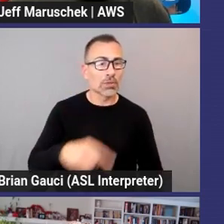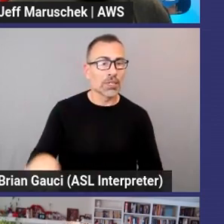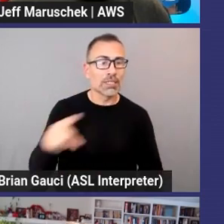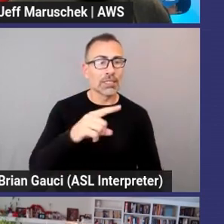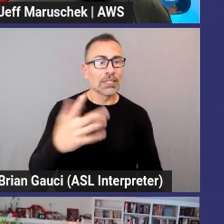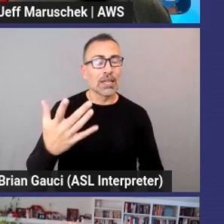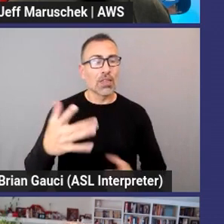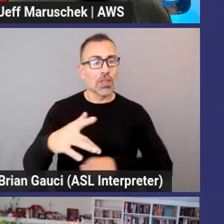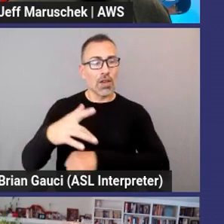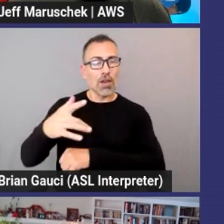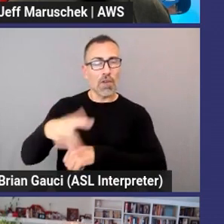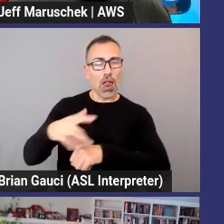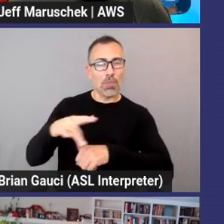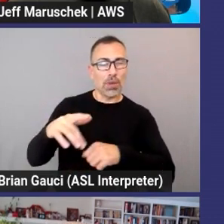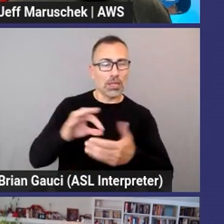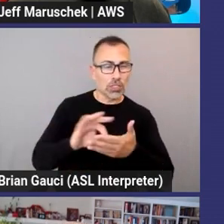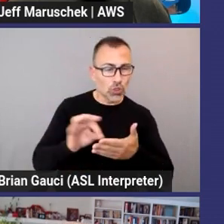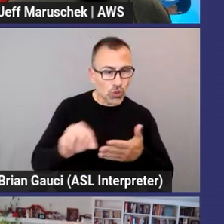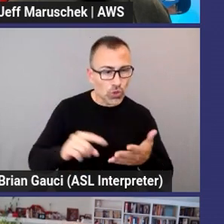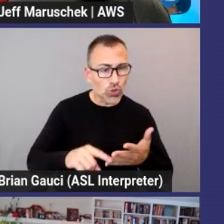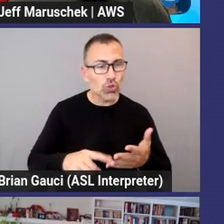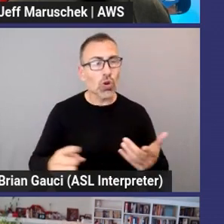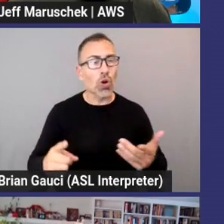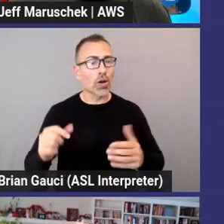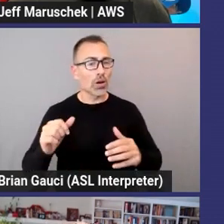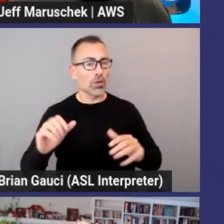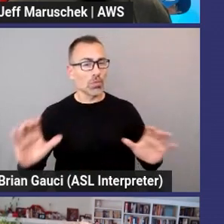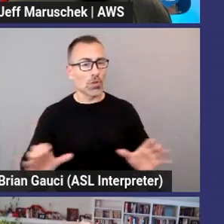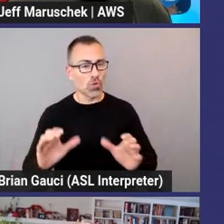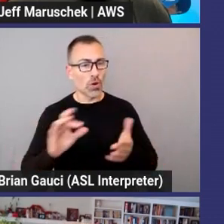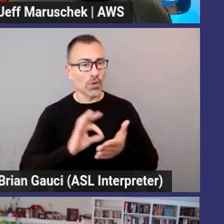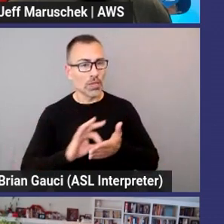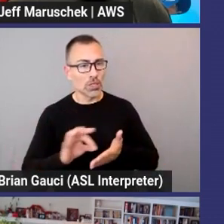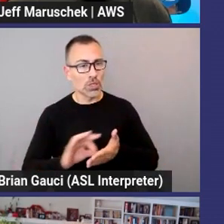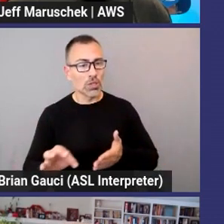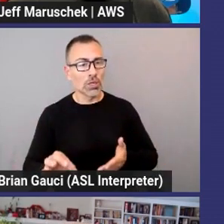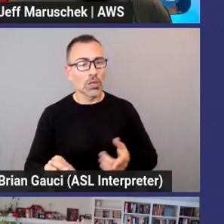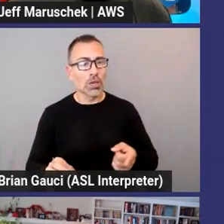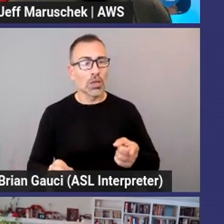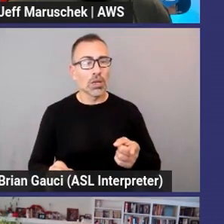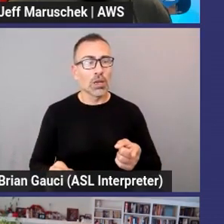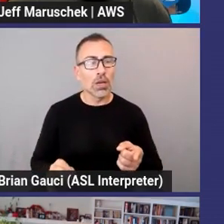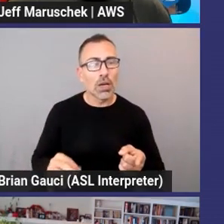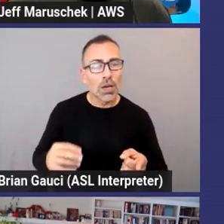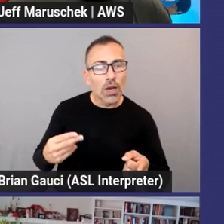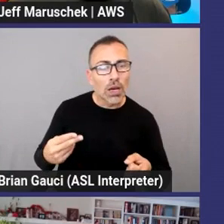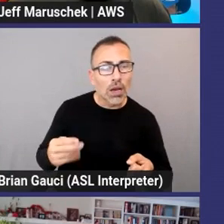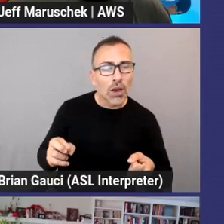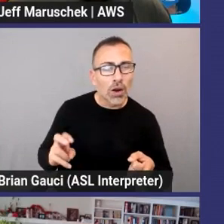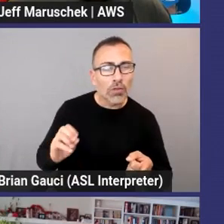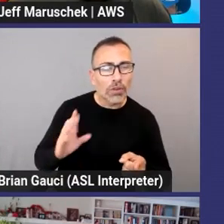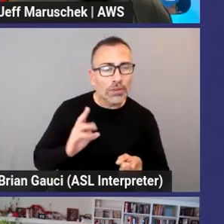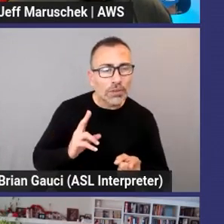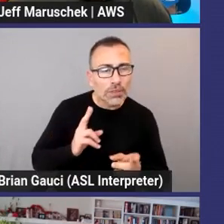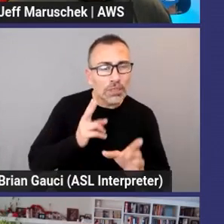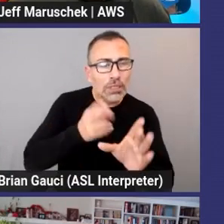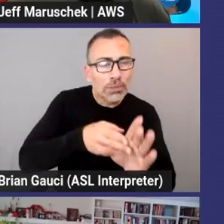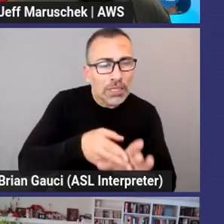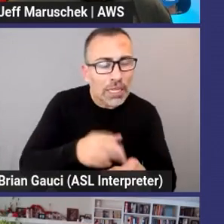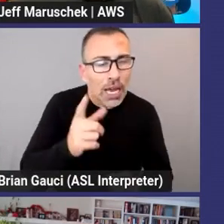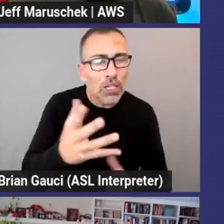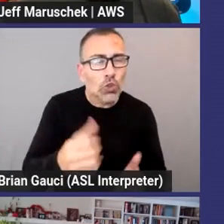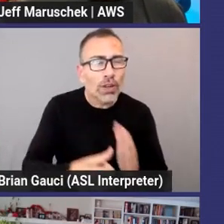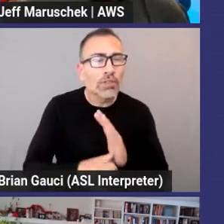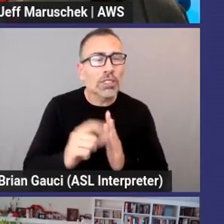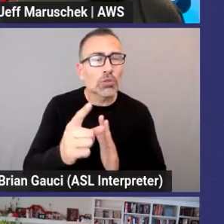performance score, look at RTT at different percentile. You can also... Just to put a little bit of emphasis on what Richie is showing right